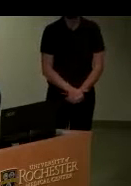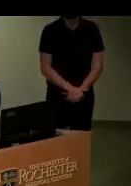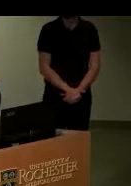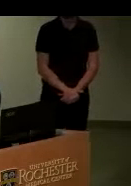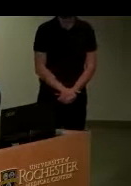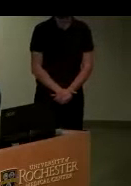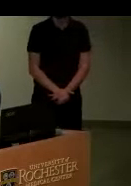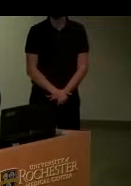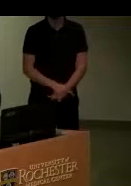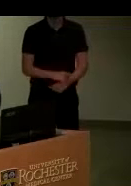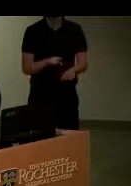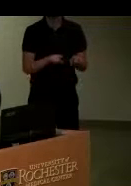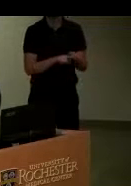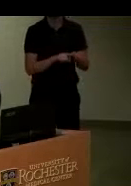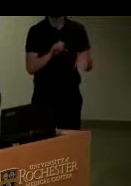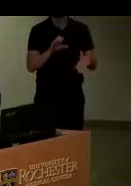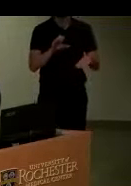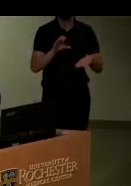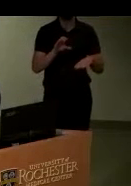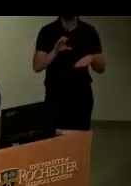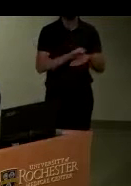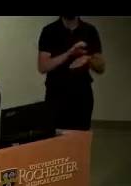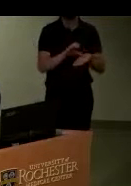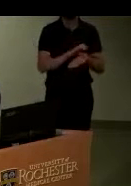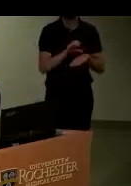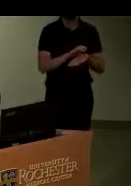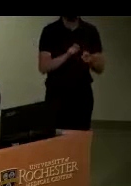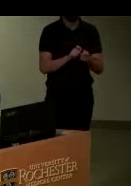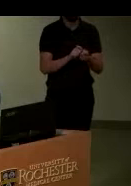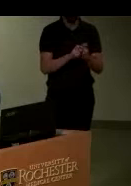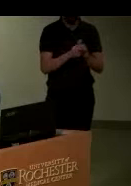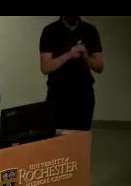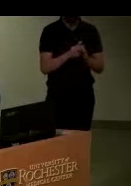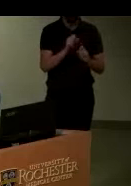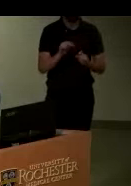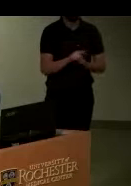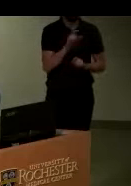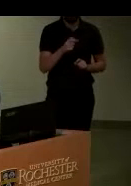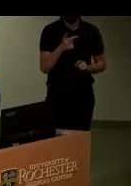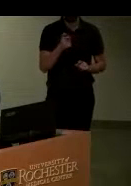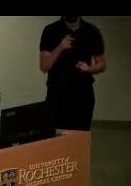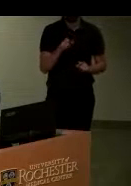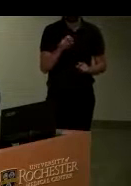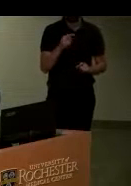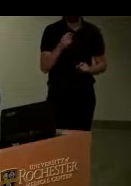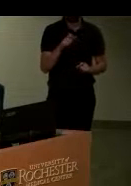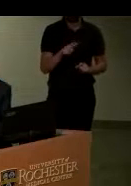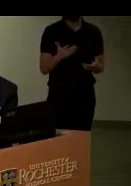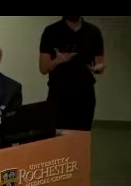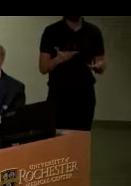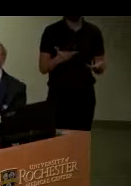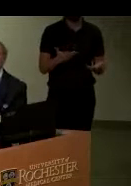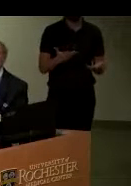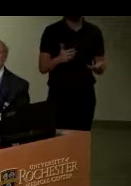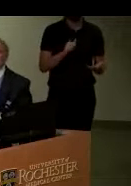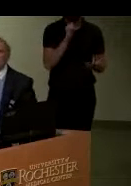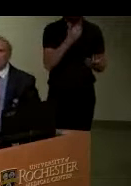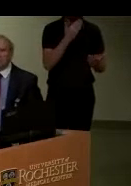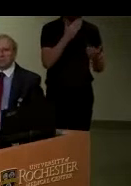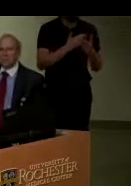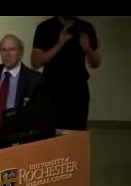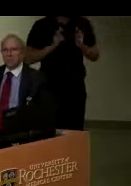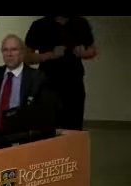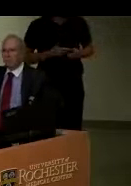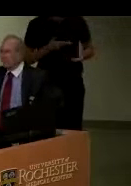Right. Yes. Has the computer changed the style of George Engel? There's not a good human interaction